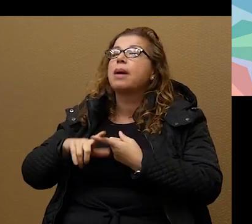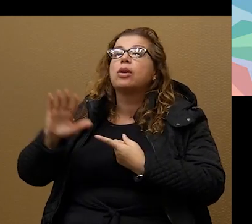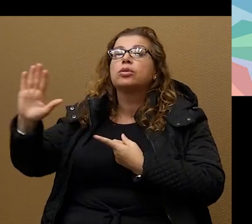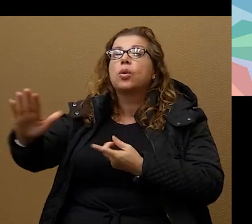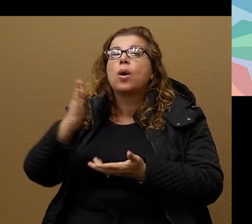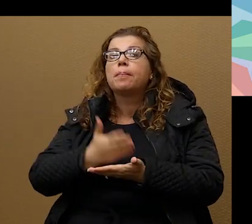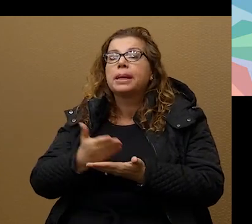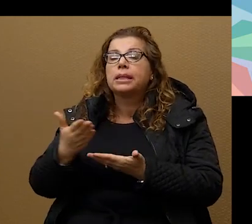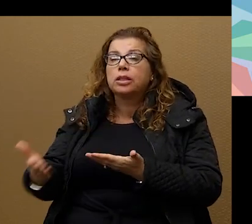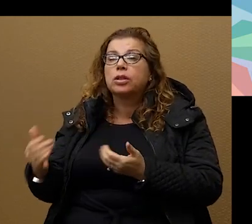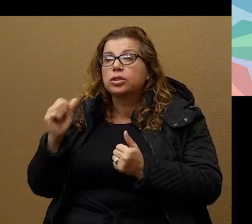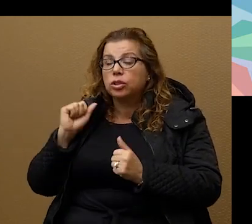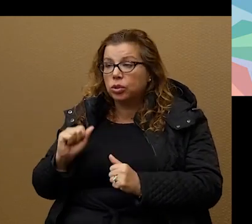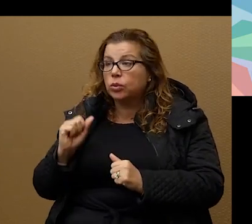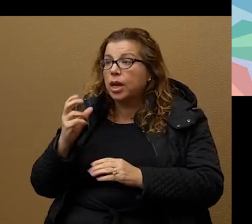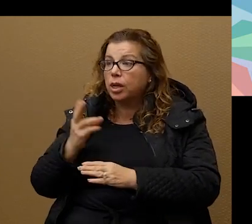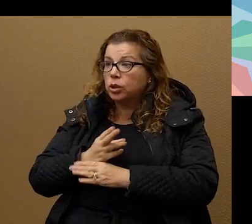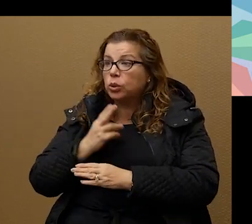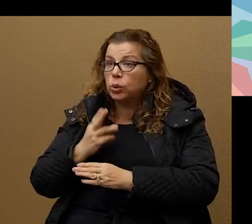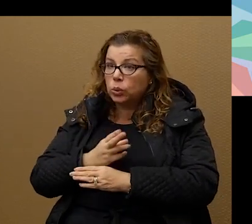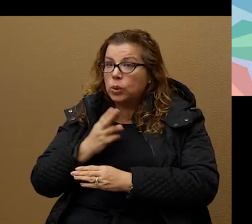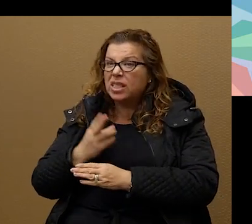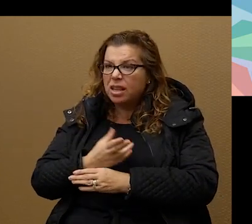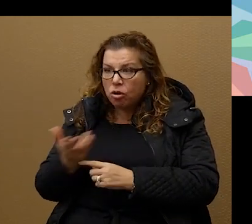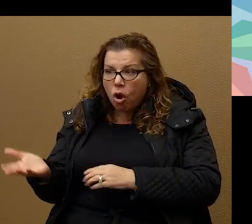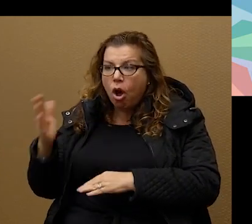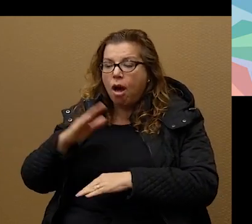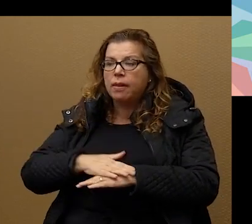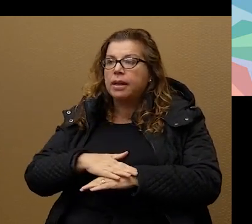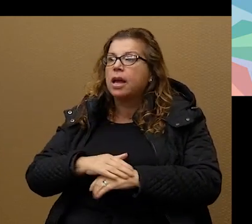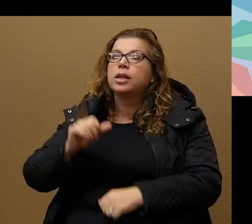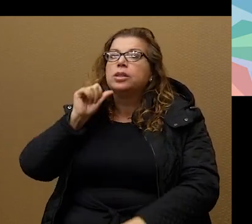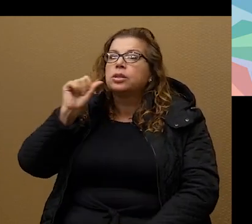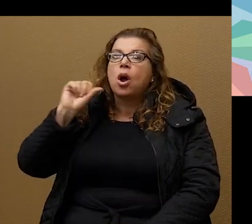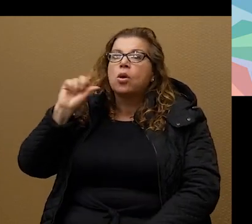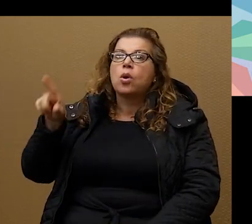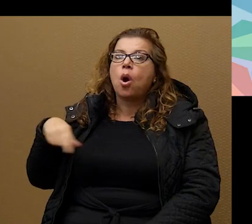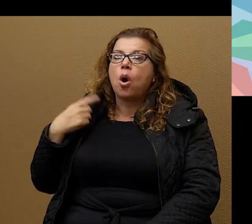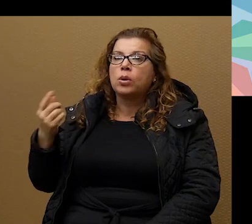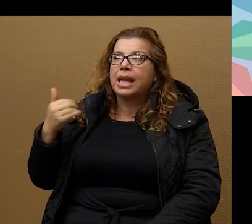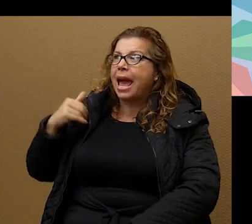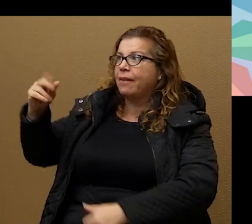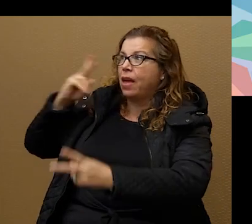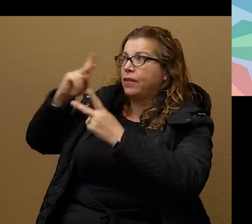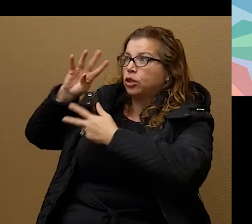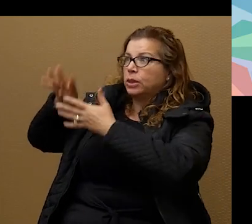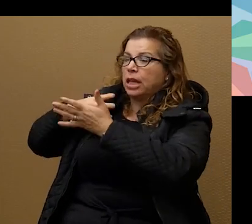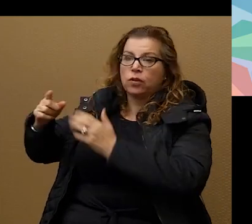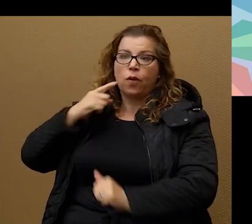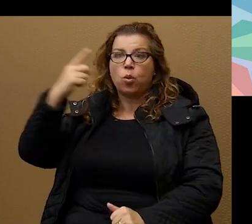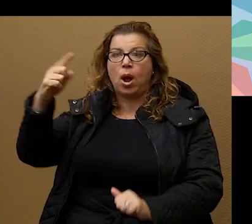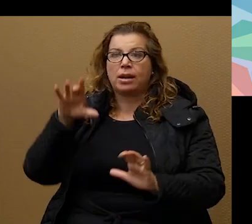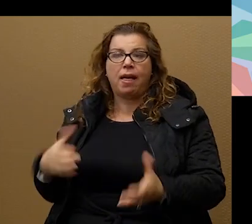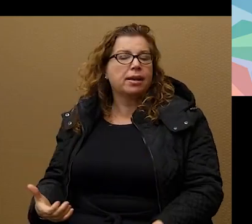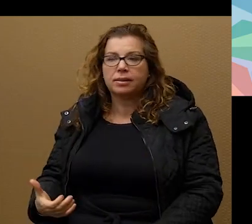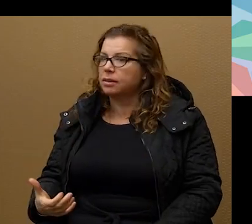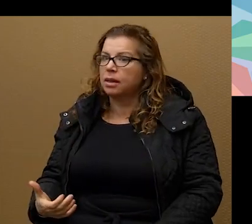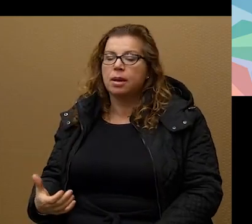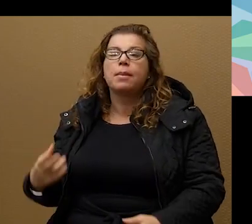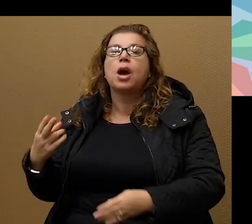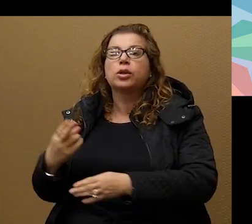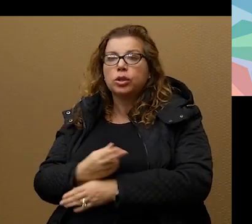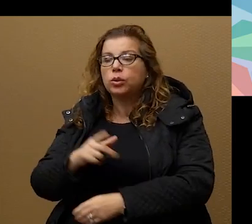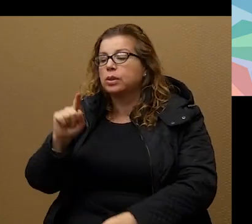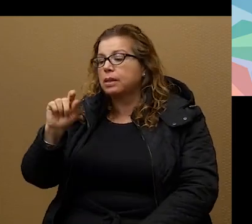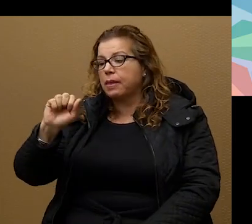used across the whole day. Don't try to make it only for one period. But if you use that task